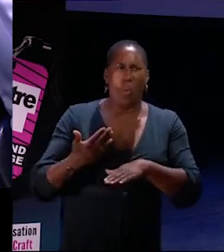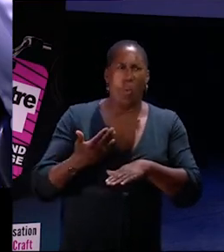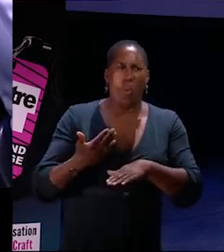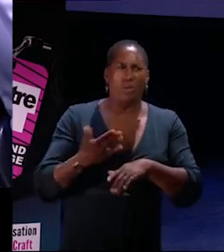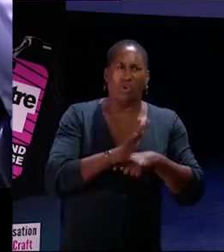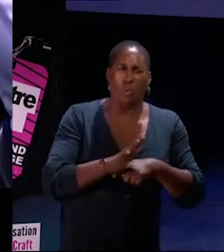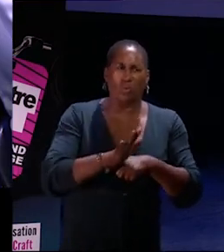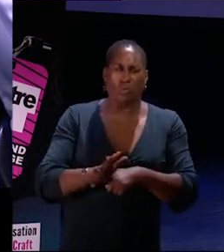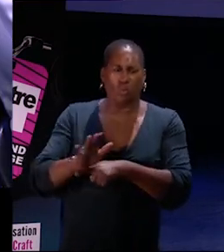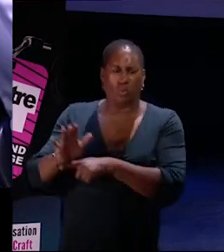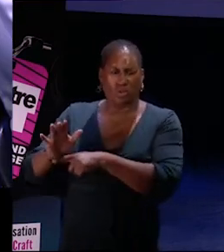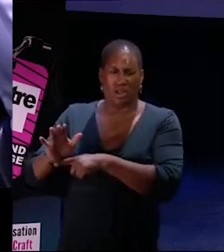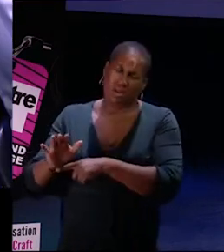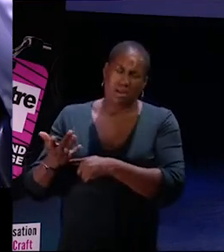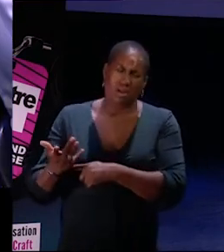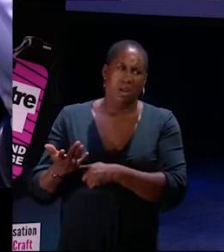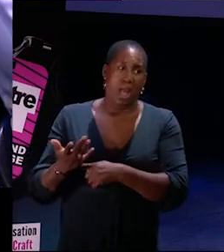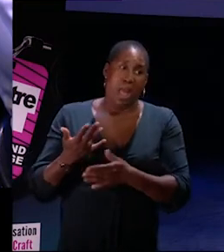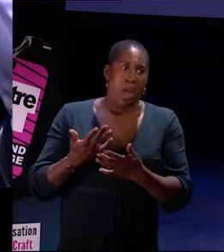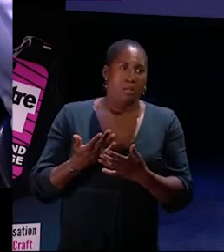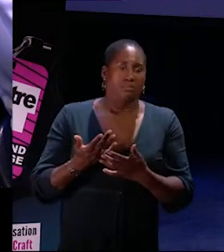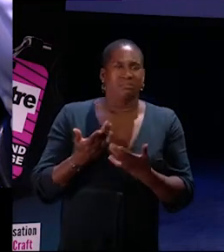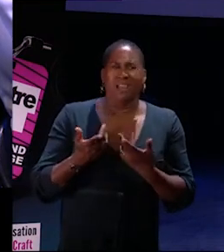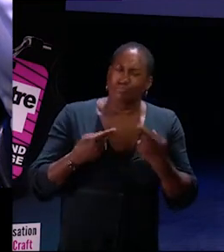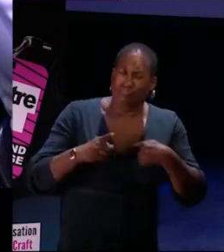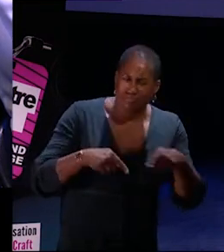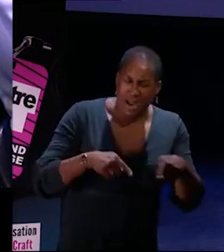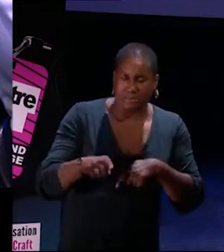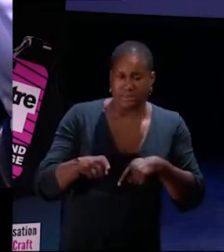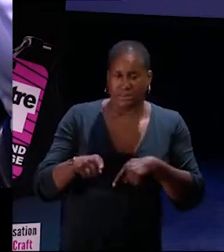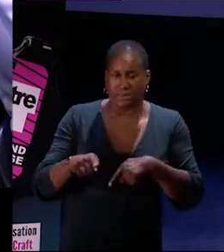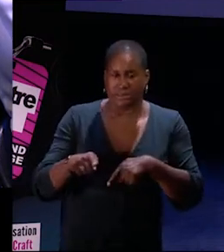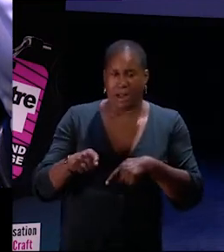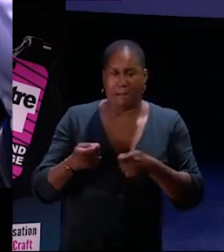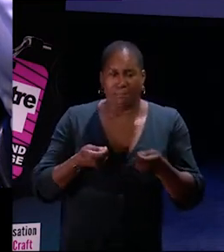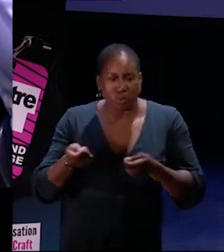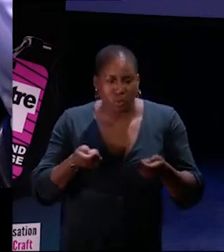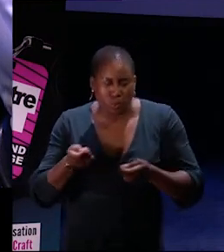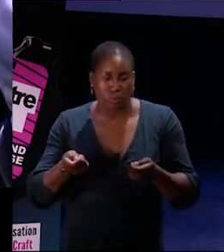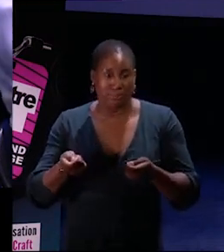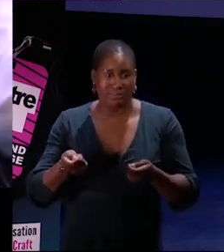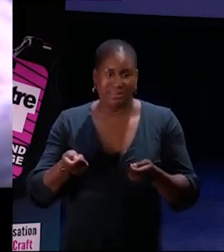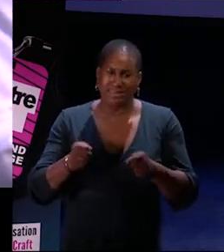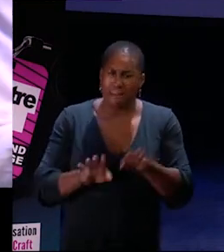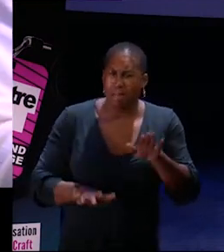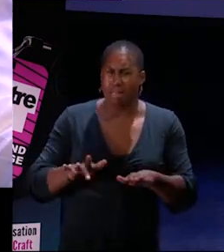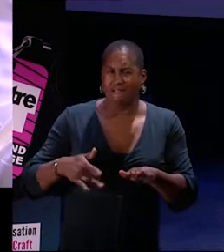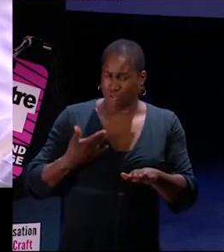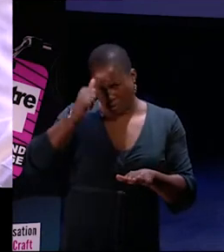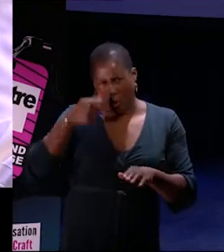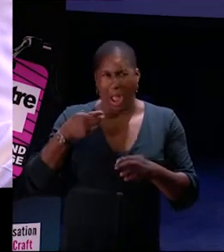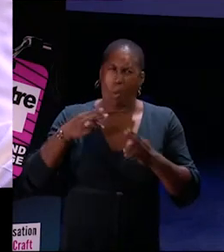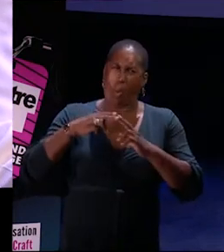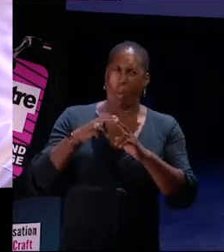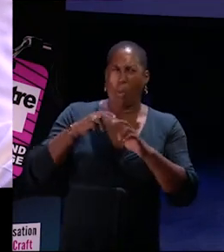that now, especially directors, producers, they want that same feeling of being able to watch TV at home and have it all there, or I want to